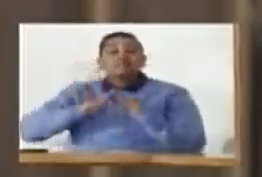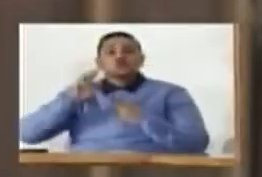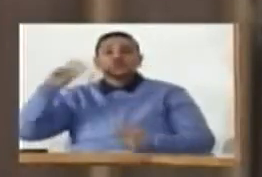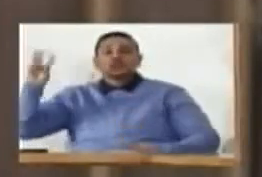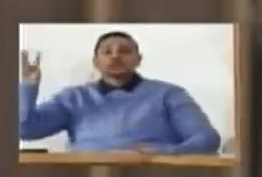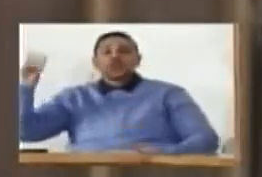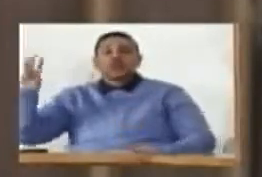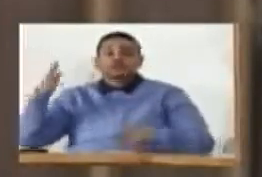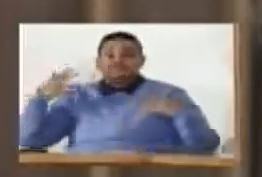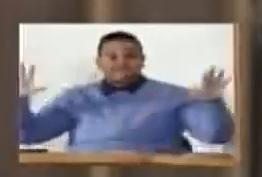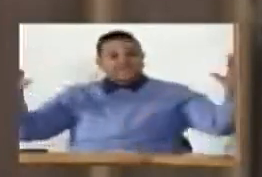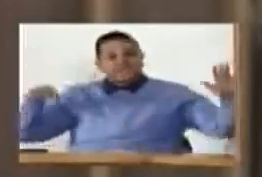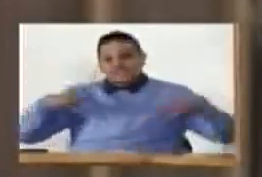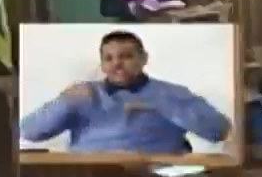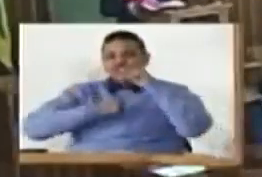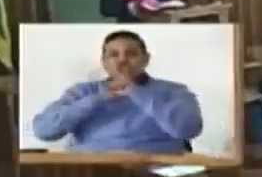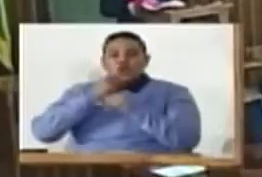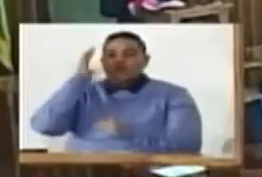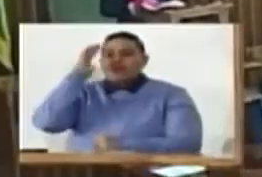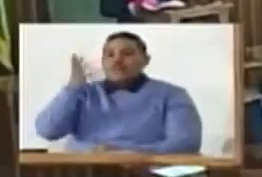Westmoreland.